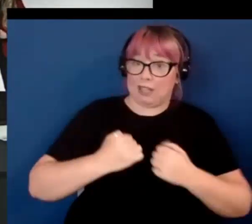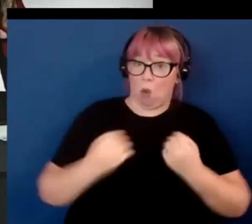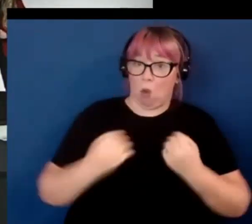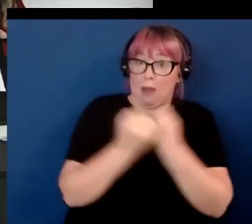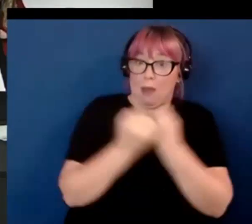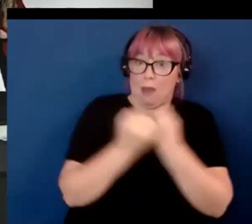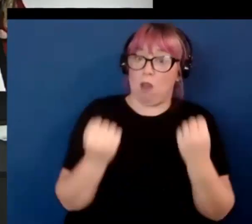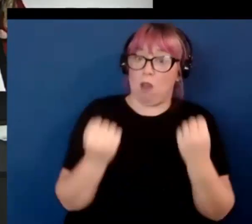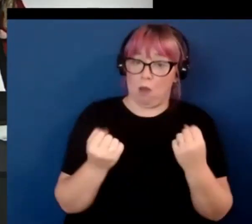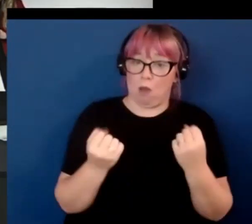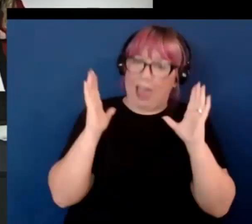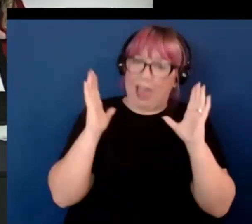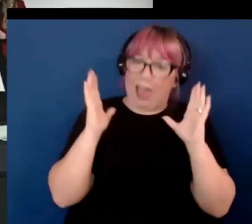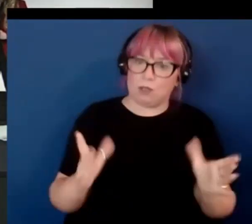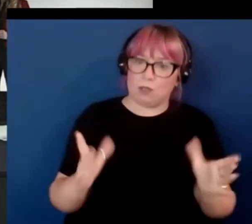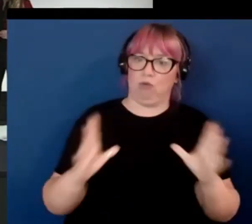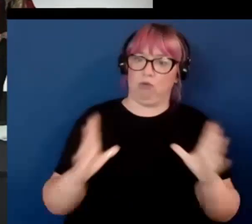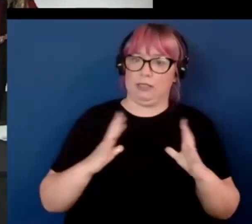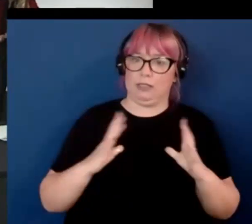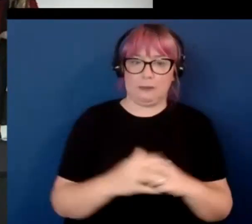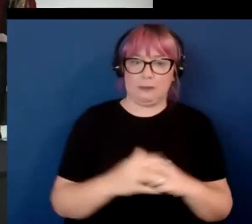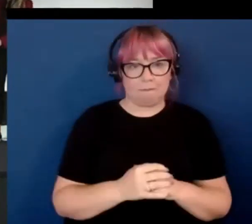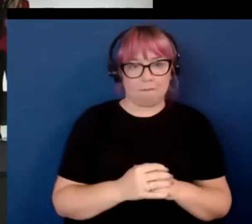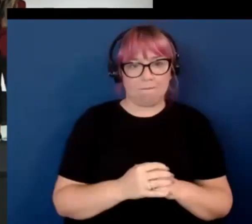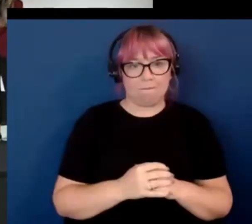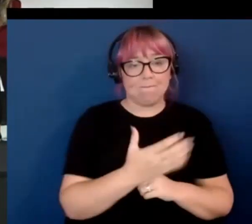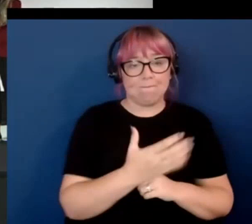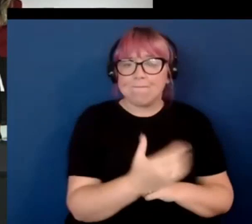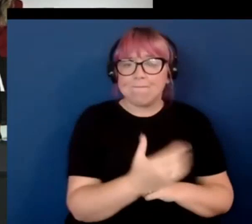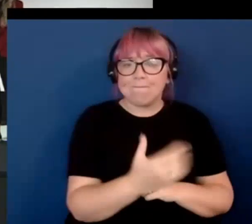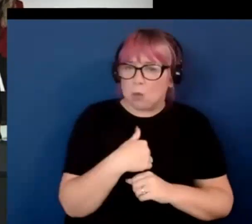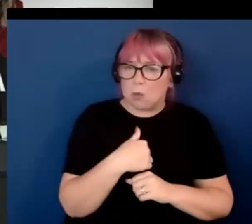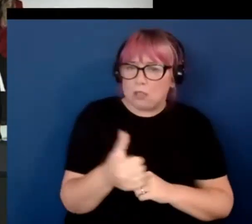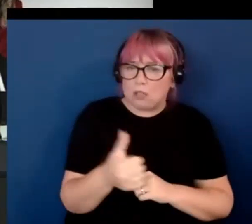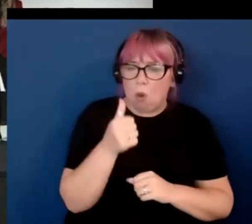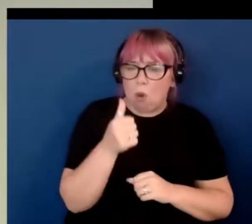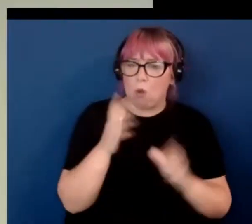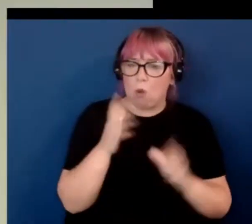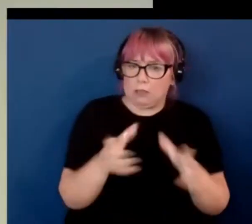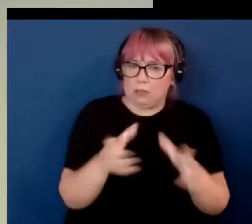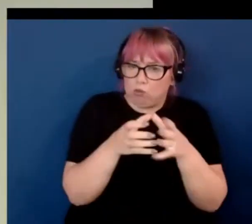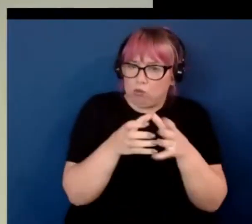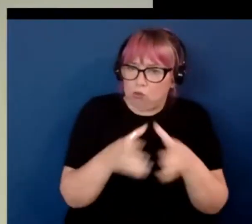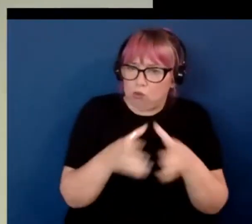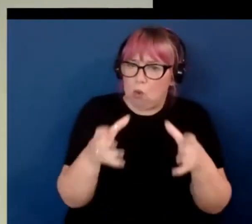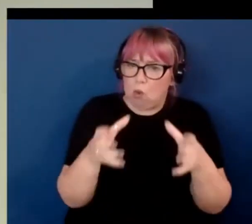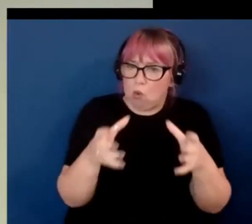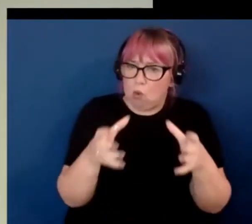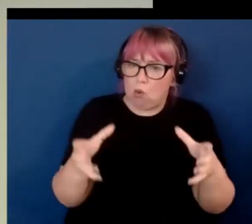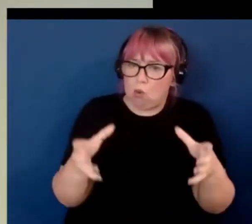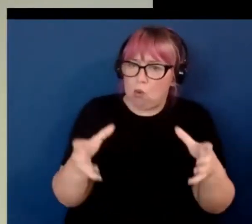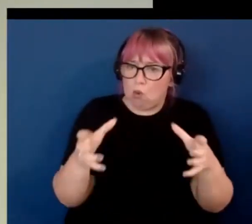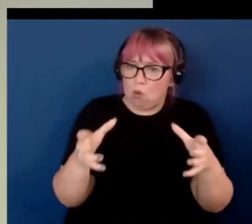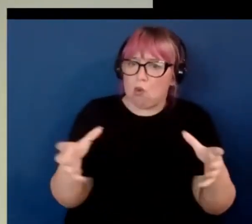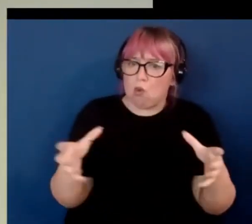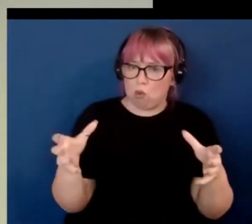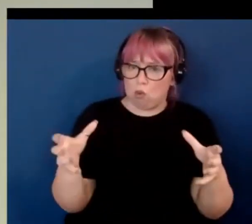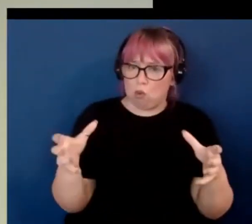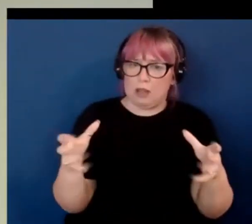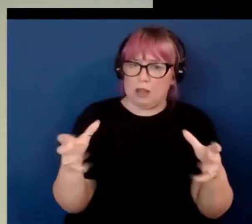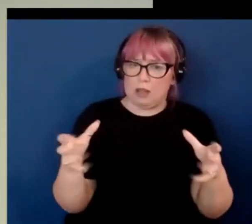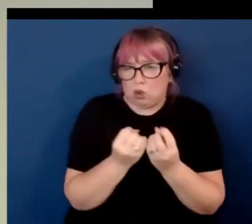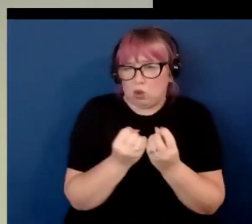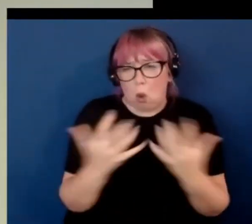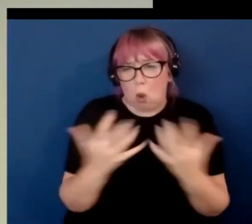And we know that we must get ready to grow even more as a party. There are now so many people with no